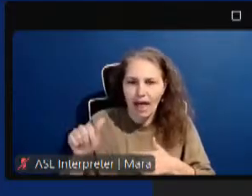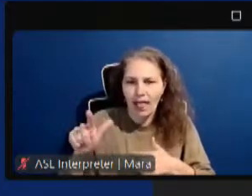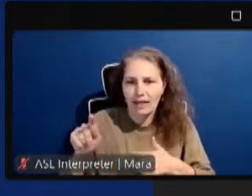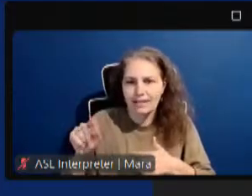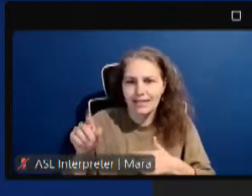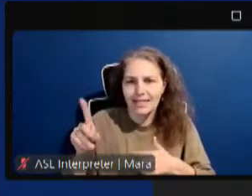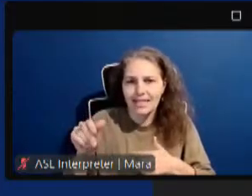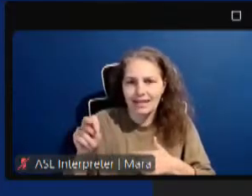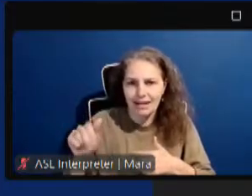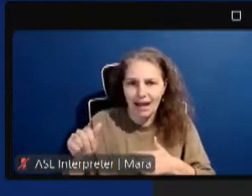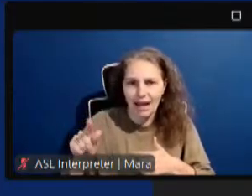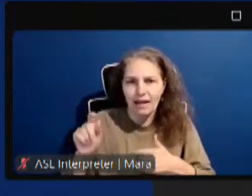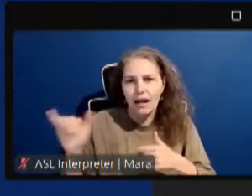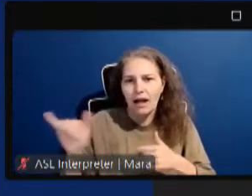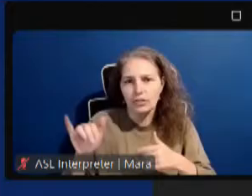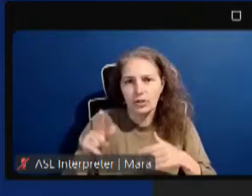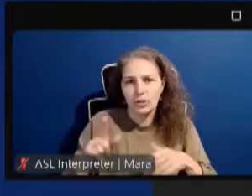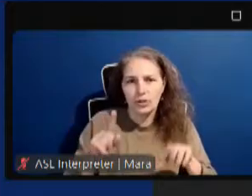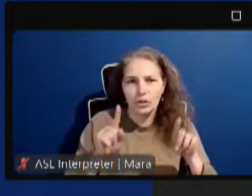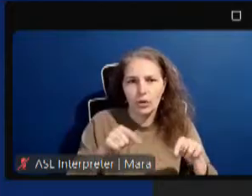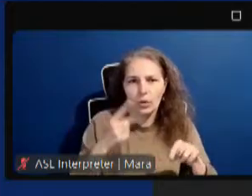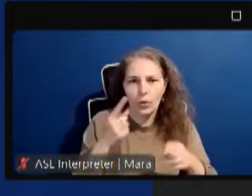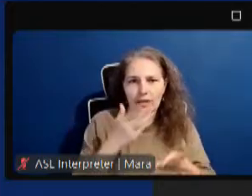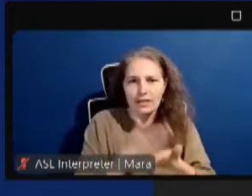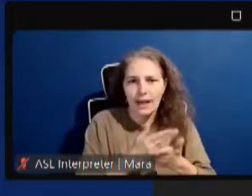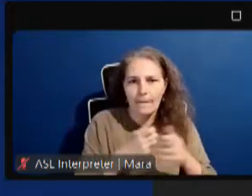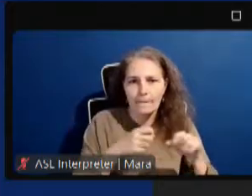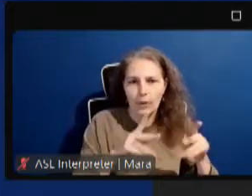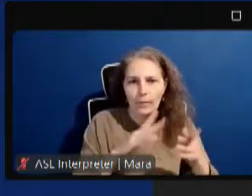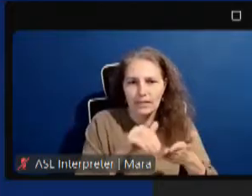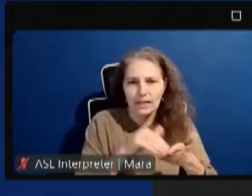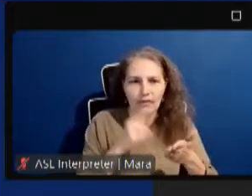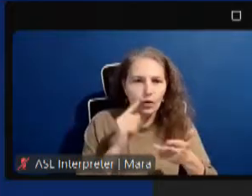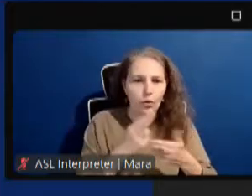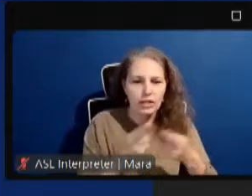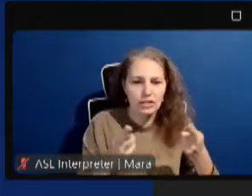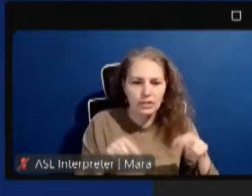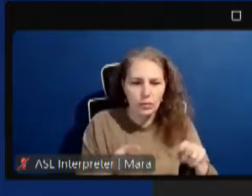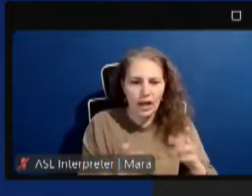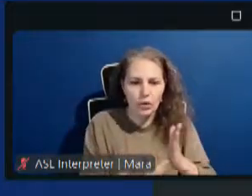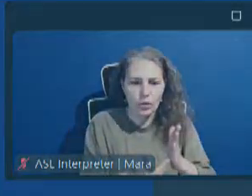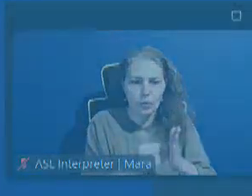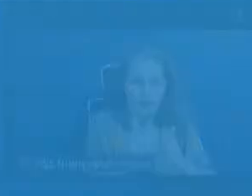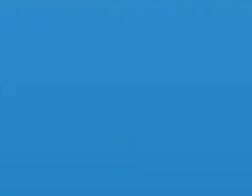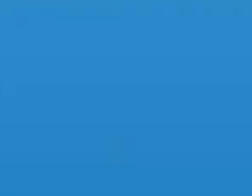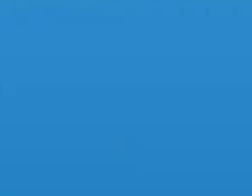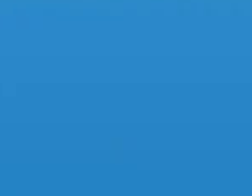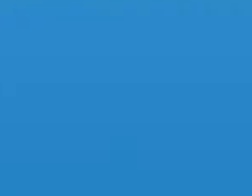you rebuild. That's it. Thank you, everyone.